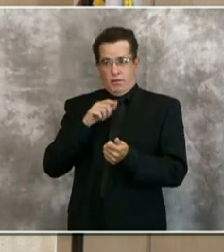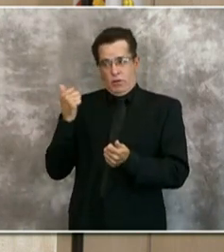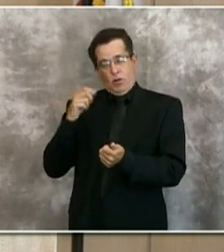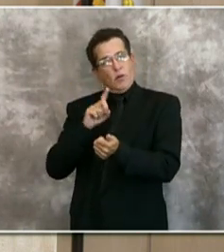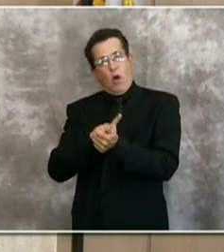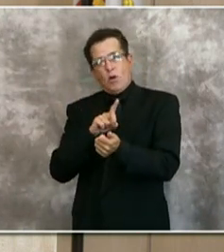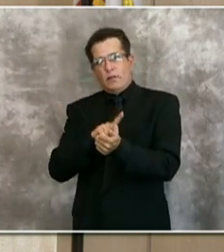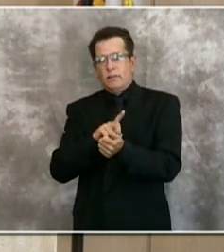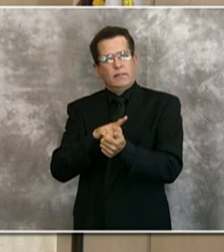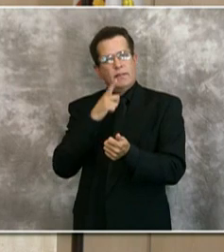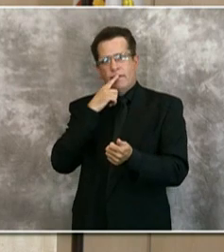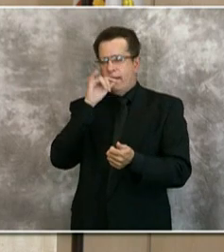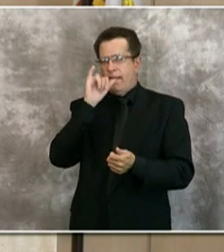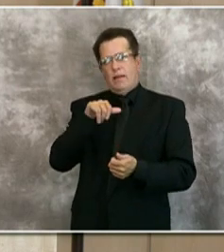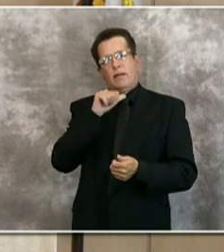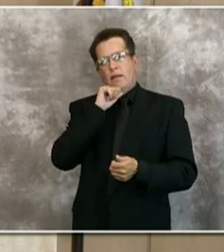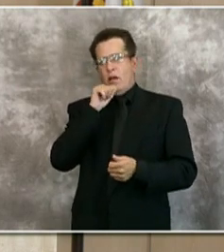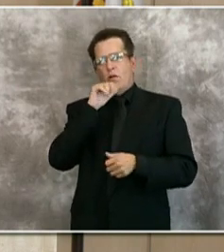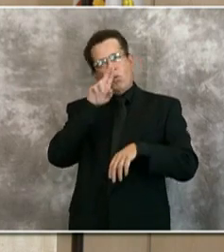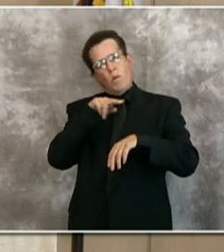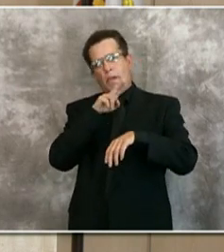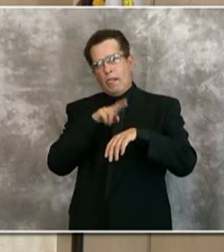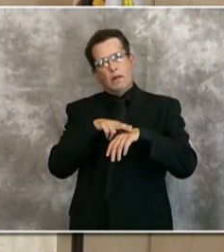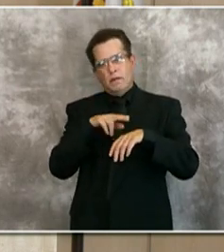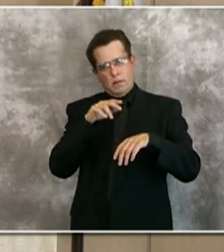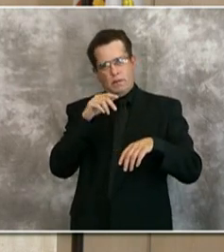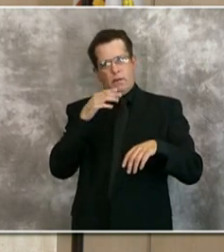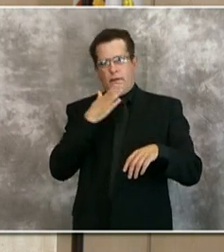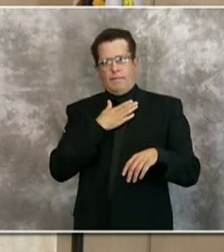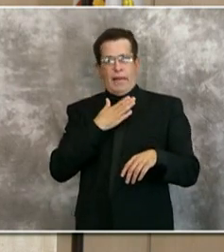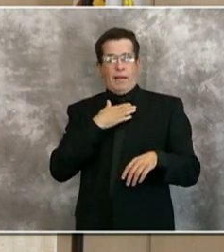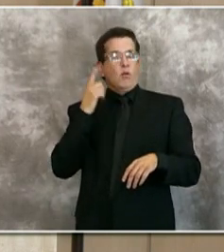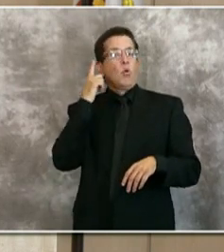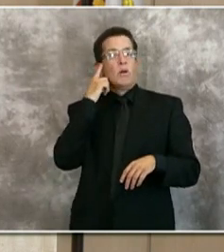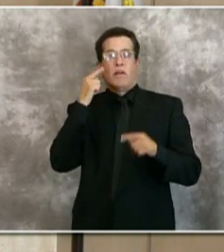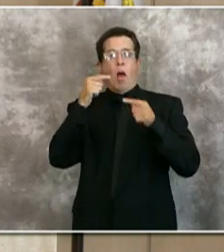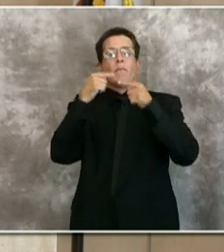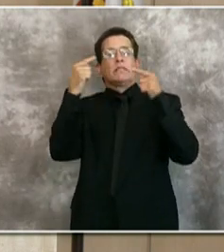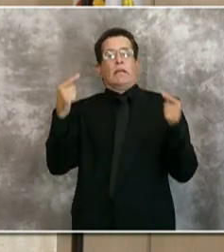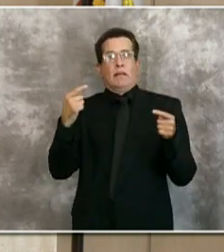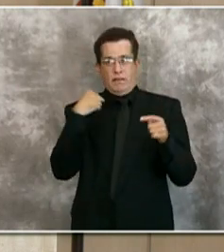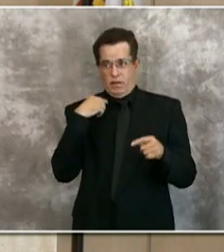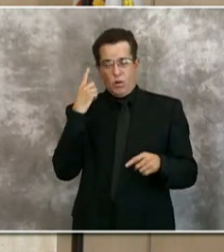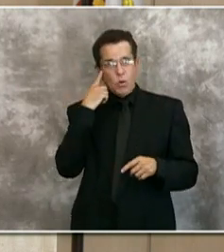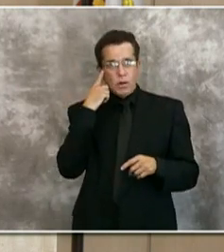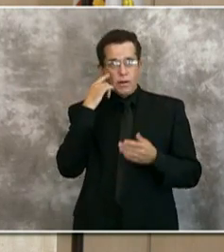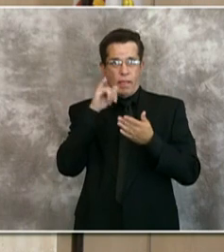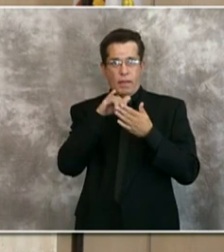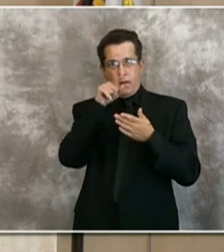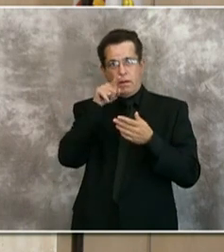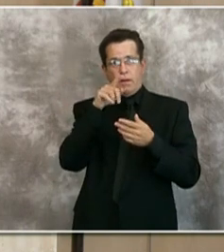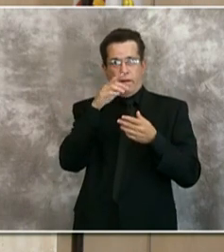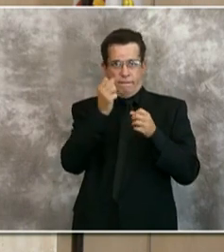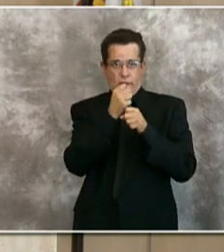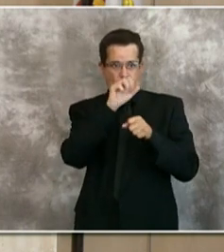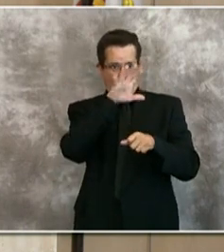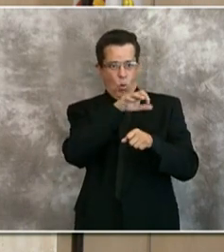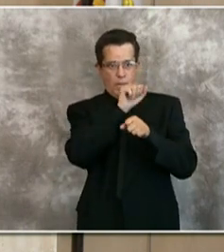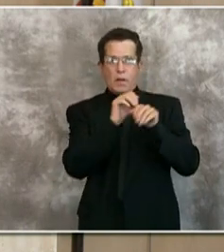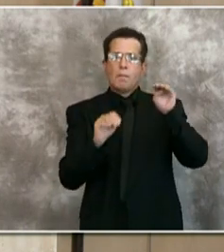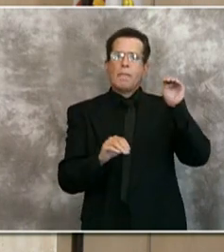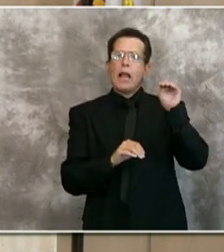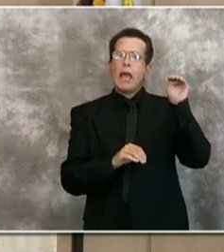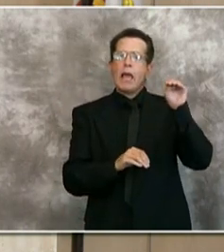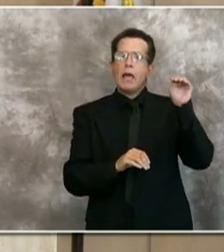the routine process. I heard just the opposite. Individuals that get an appointment on Monday and they